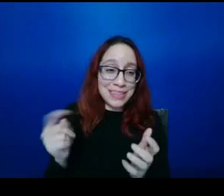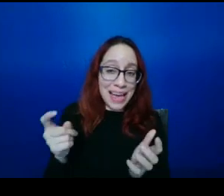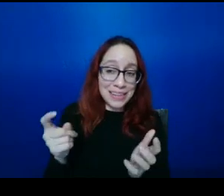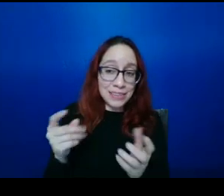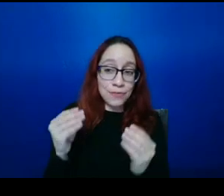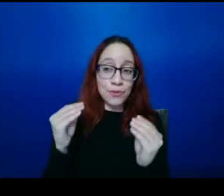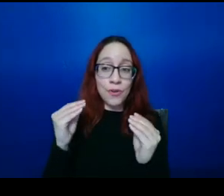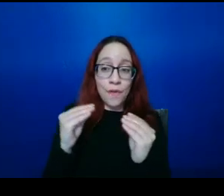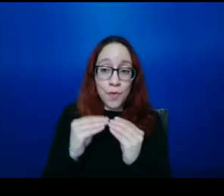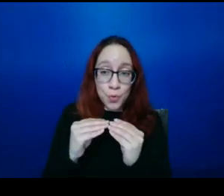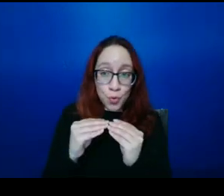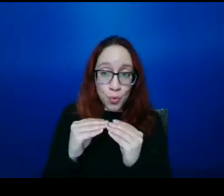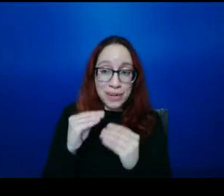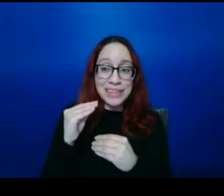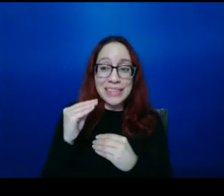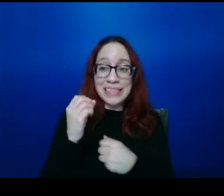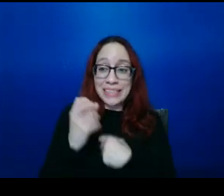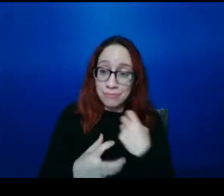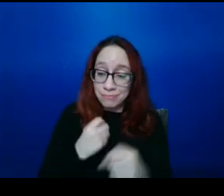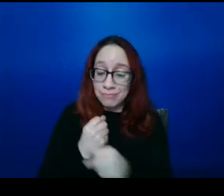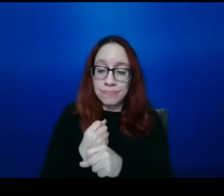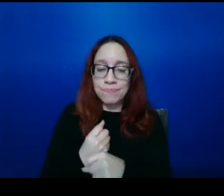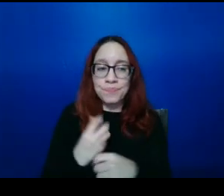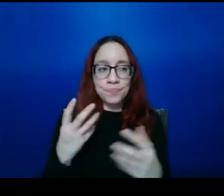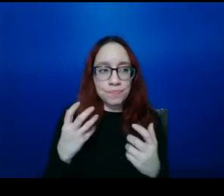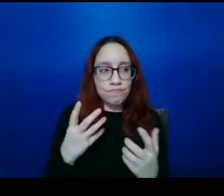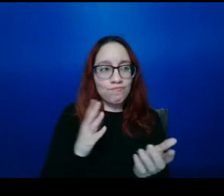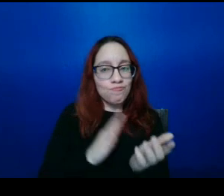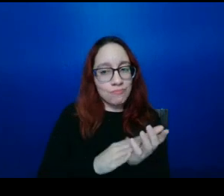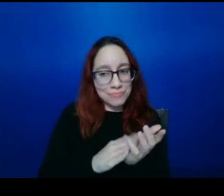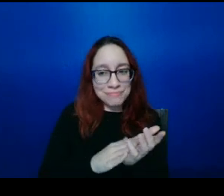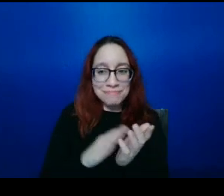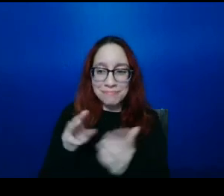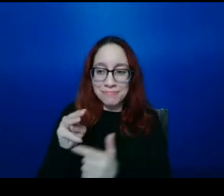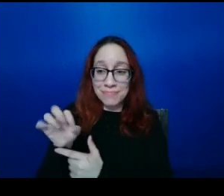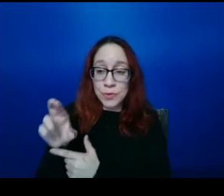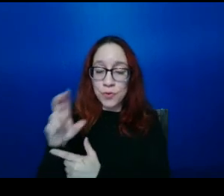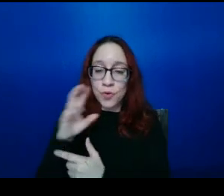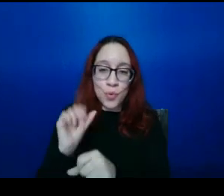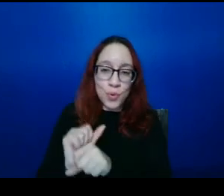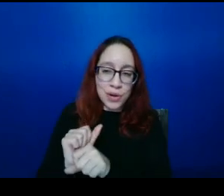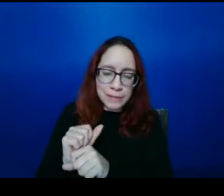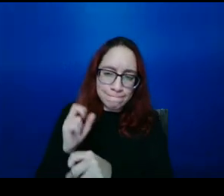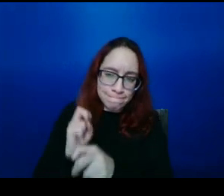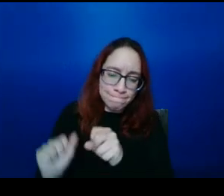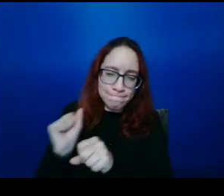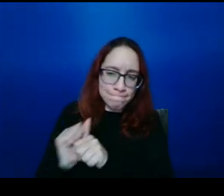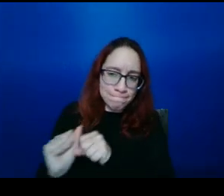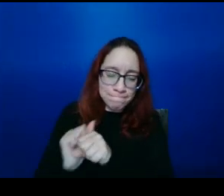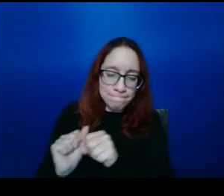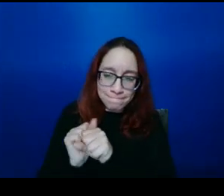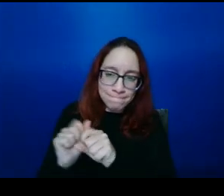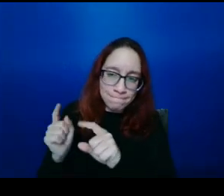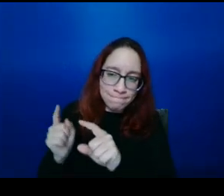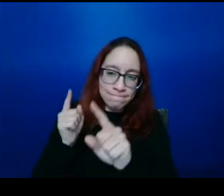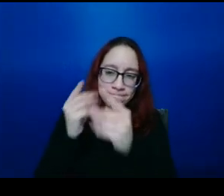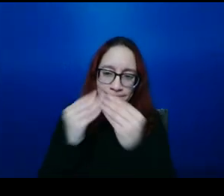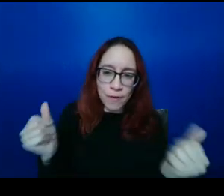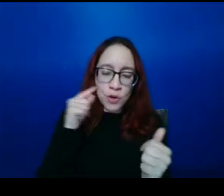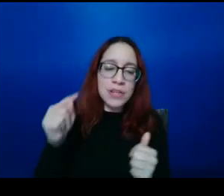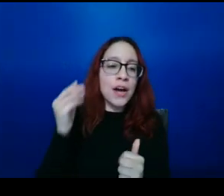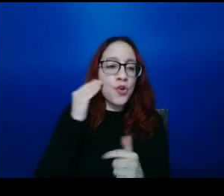more years. And I do want to commend the mayor for working really hard in trying to seek a resolution for this.